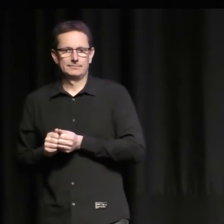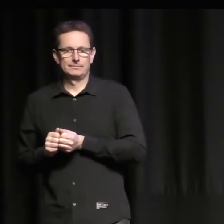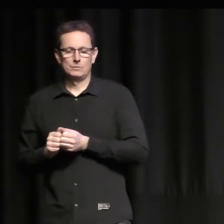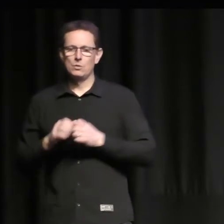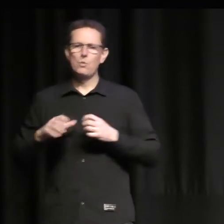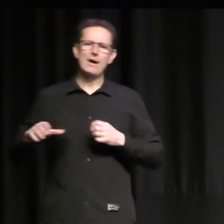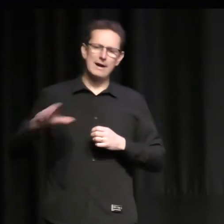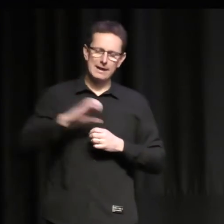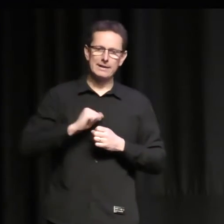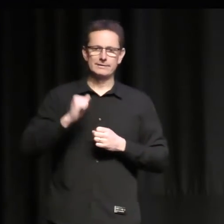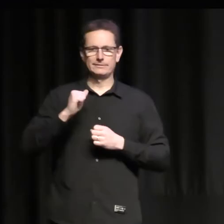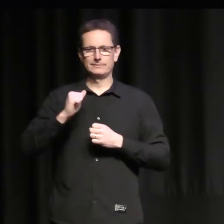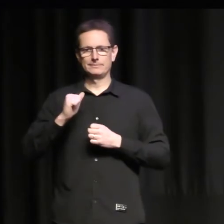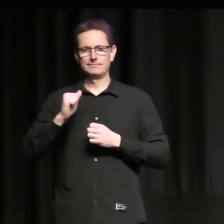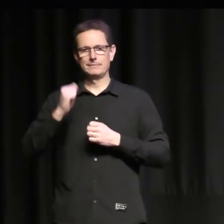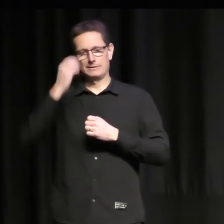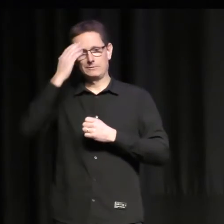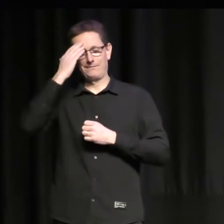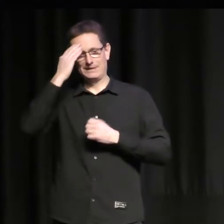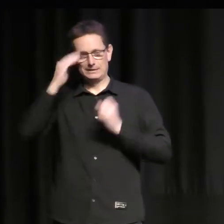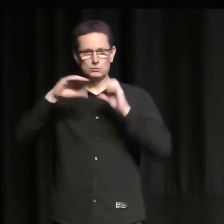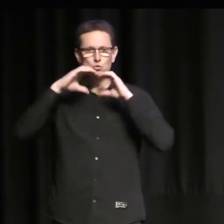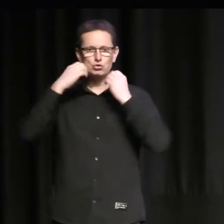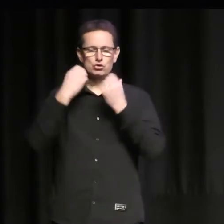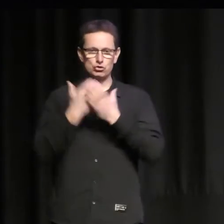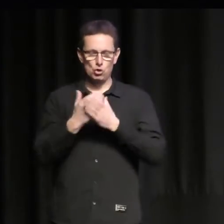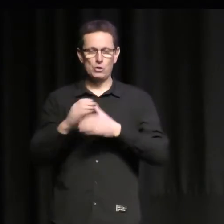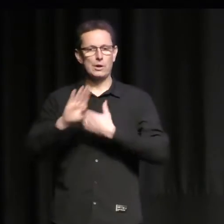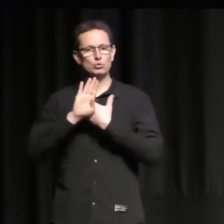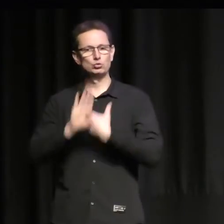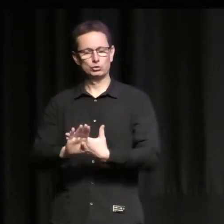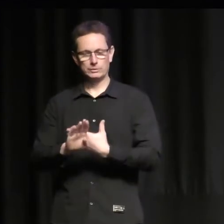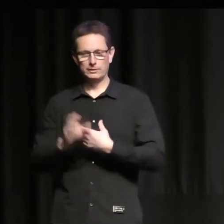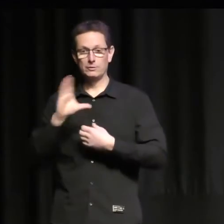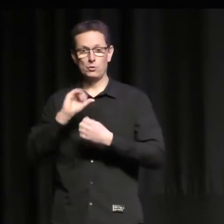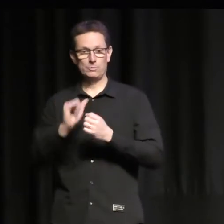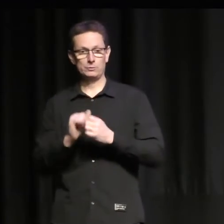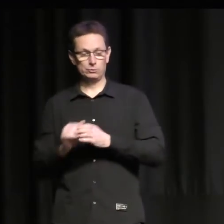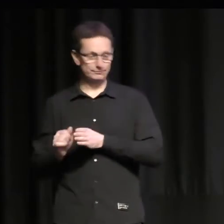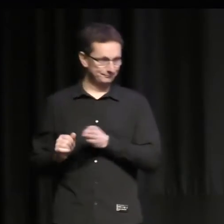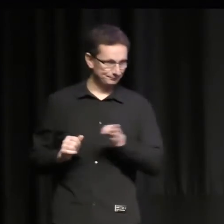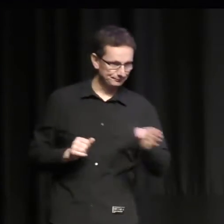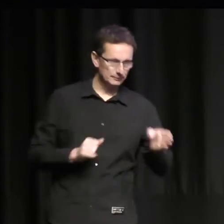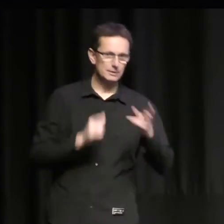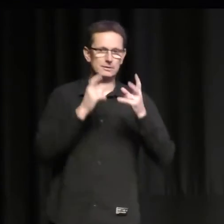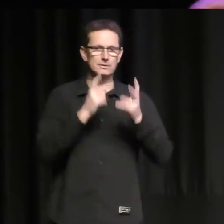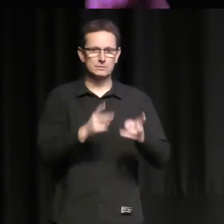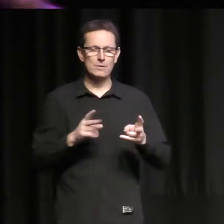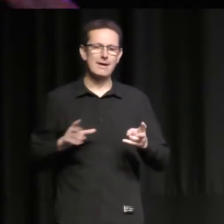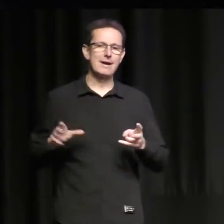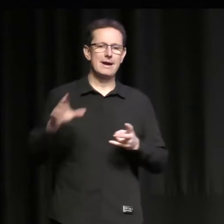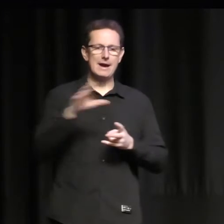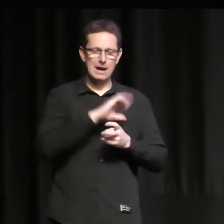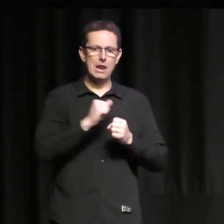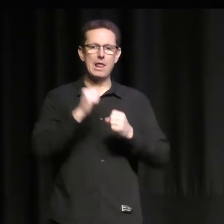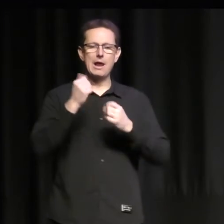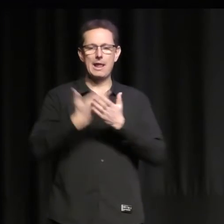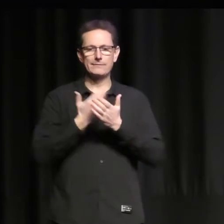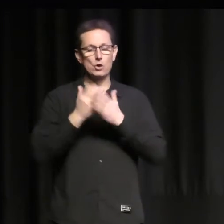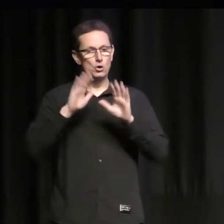Anybody who knows anything about social protection realizes once you go in that direction, as every country has been